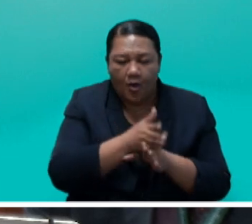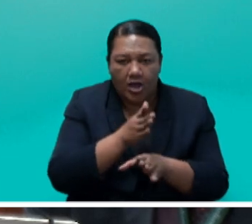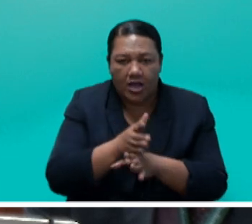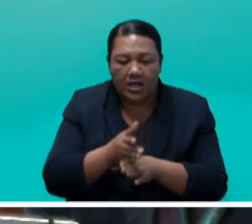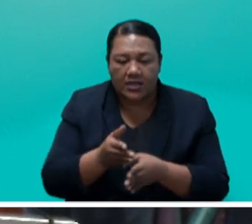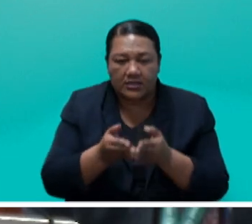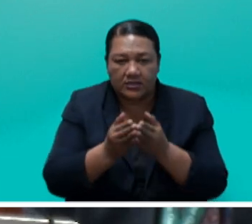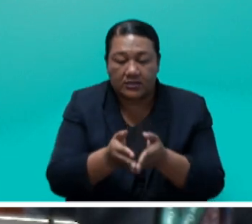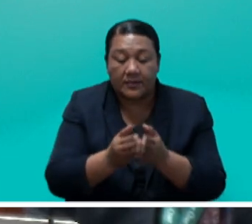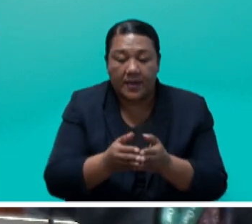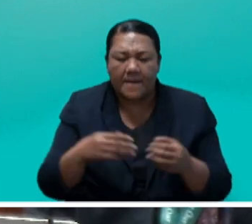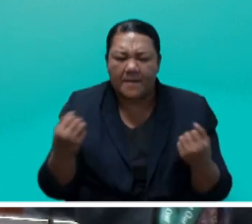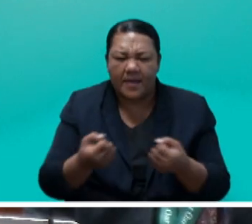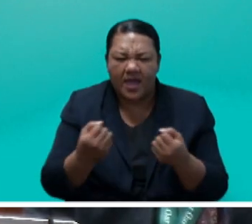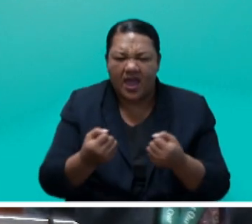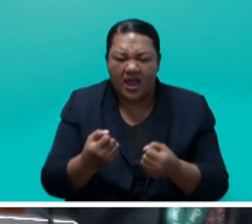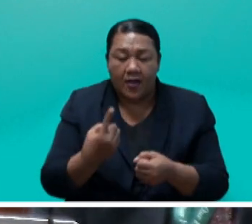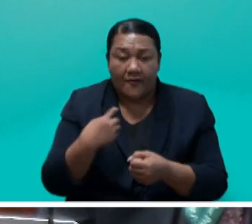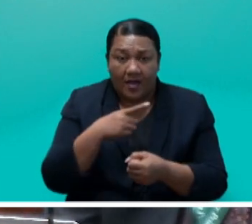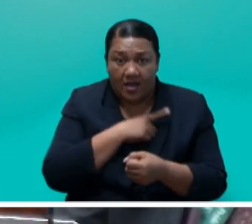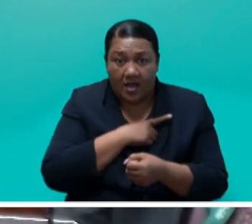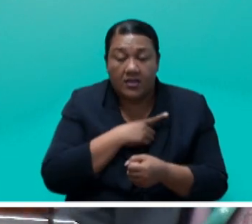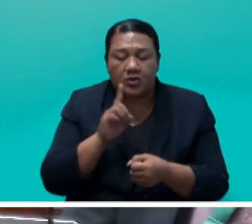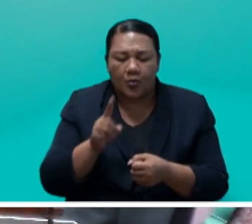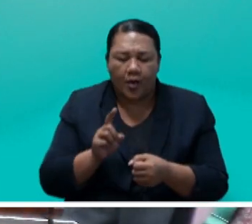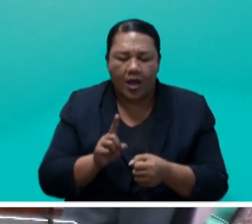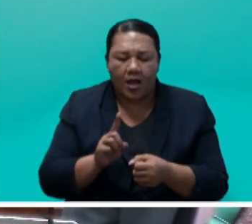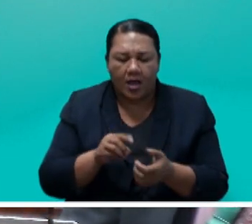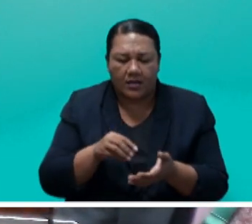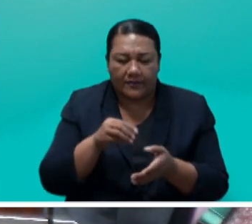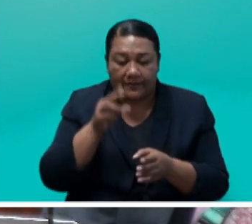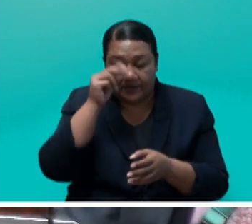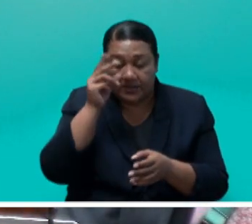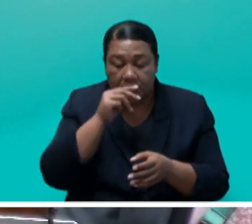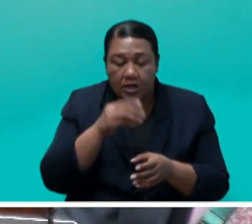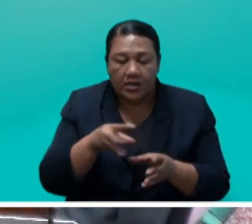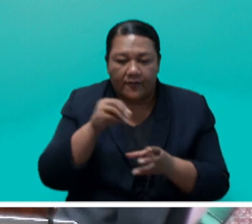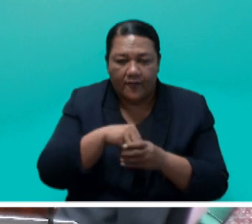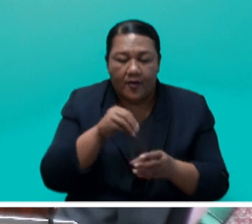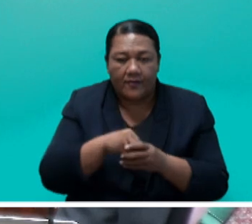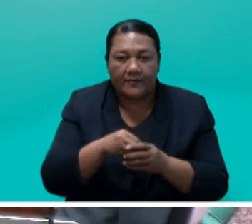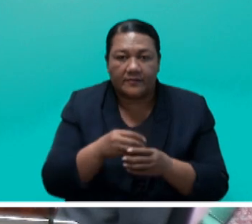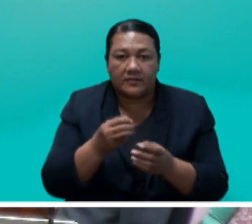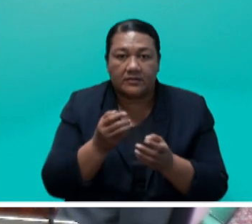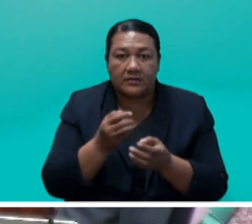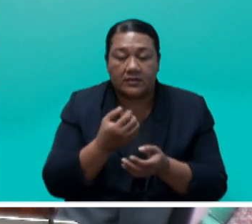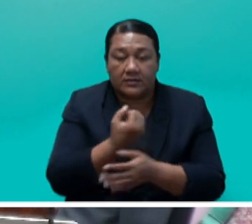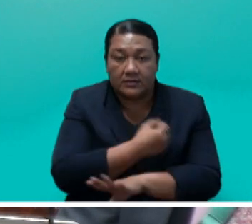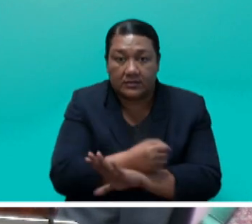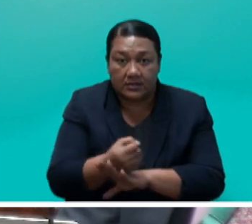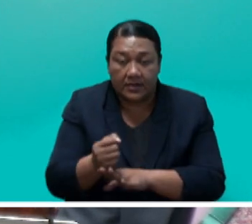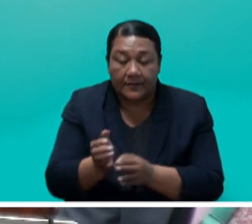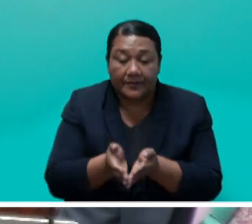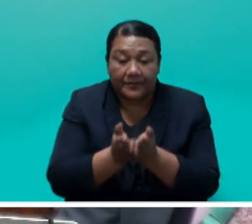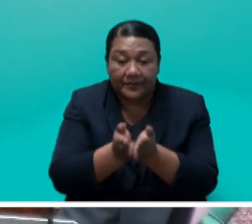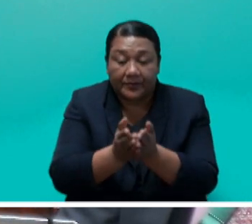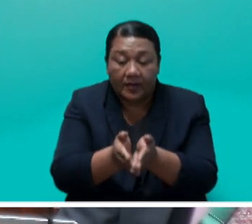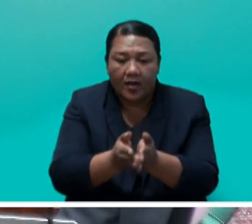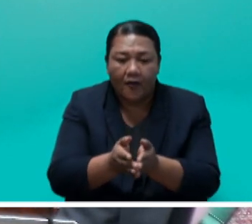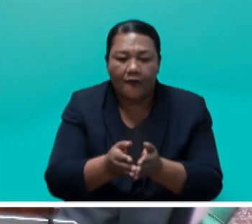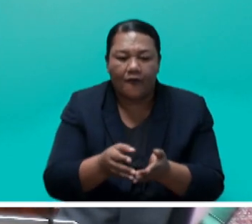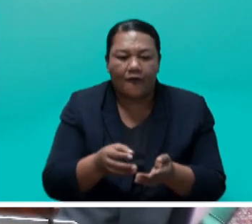serving as the backbone of transportation of Pacific Island countries and their communities by moving the majority of people, goods, and resources.